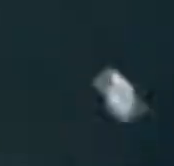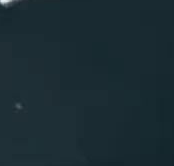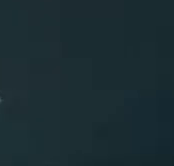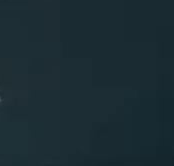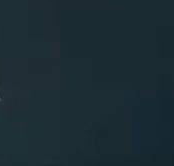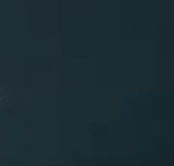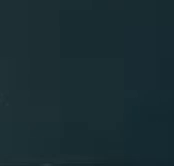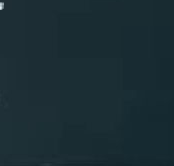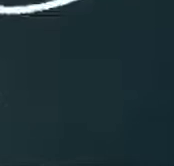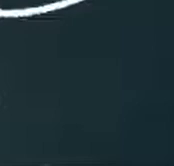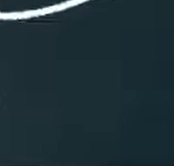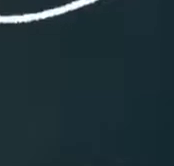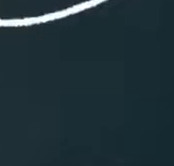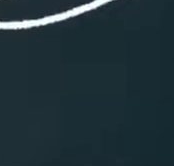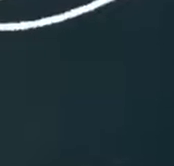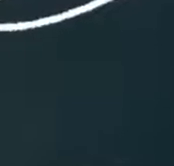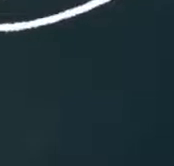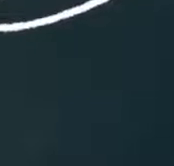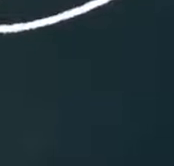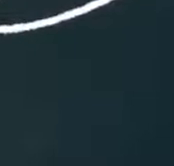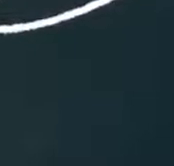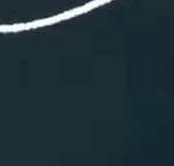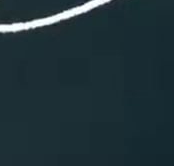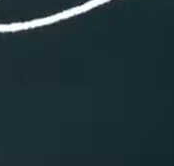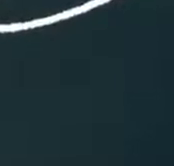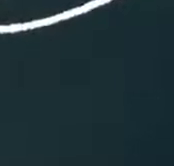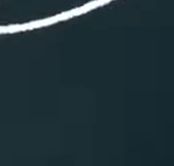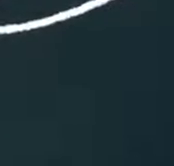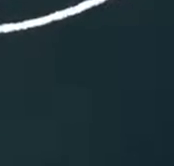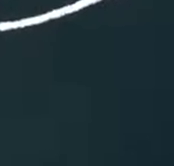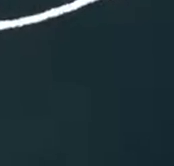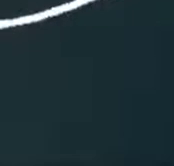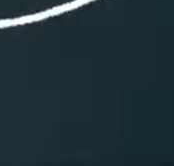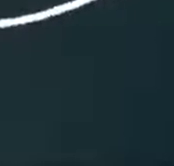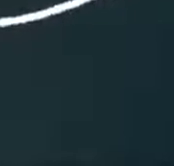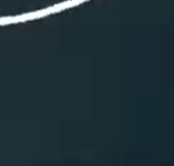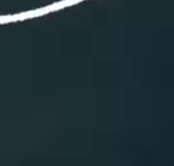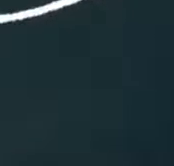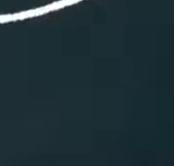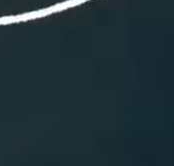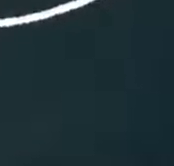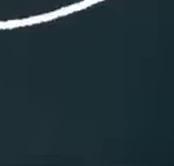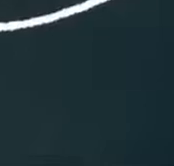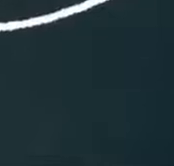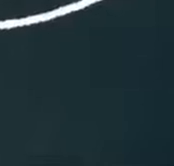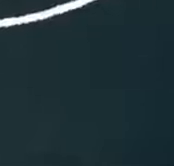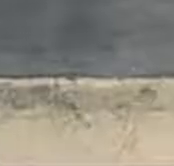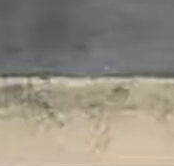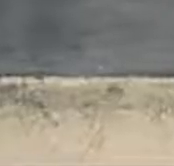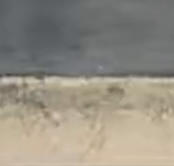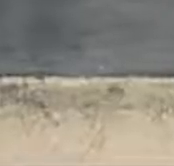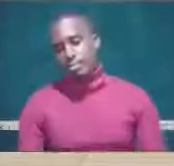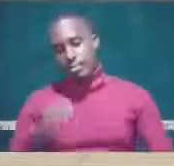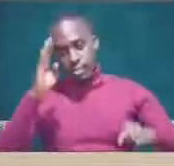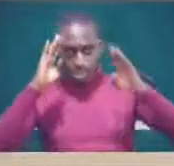Welcome to Study Time, a televised home learning program produced by Rwanda Education Board.